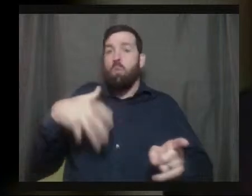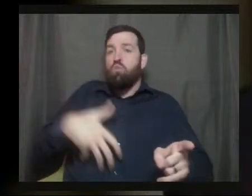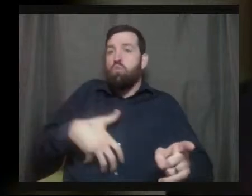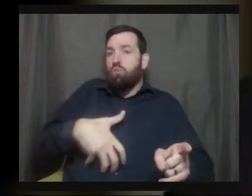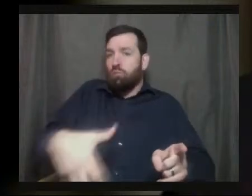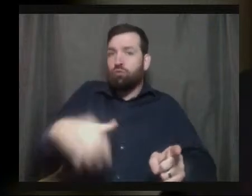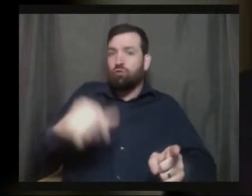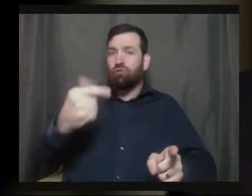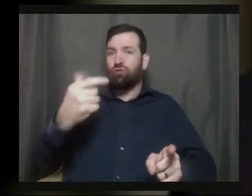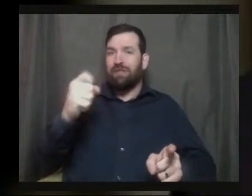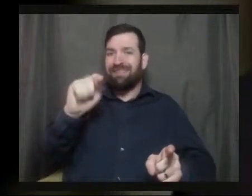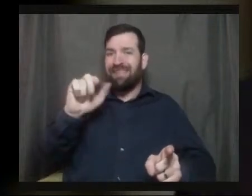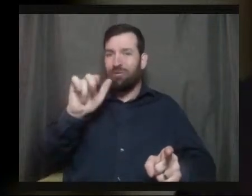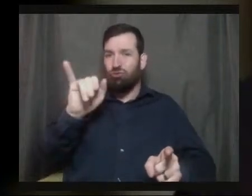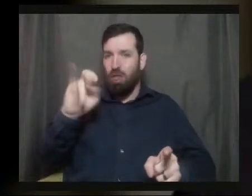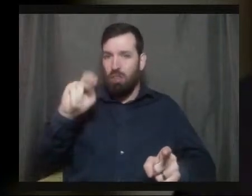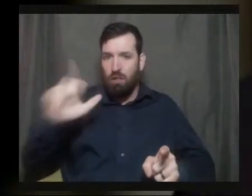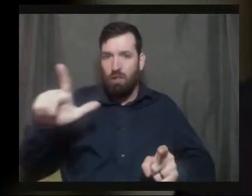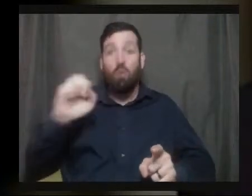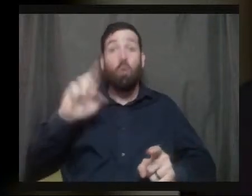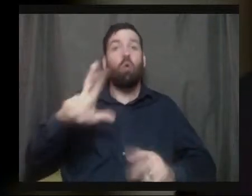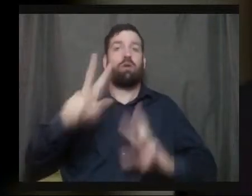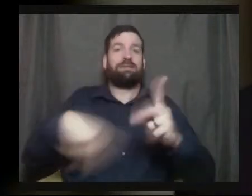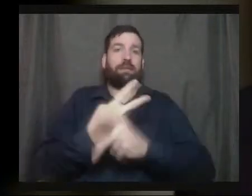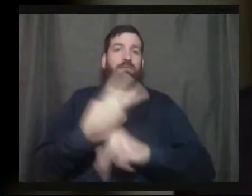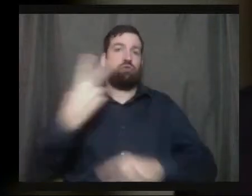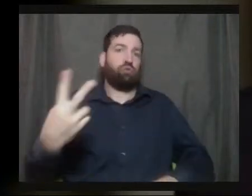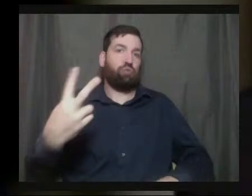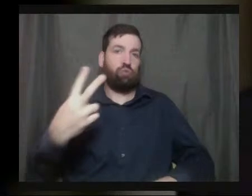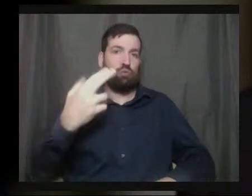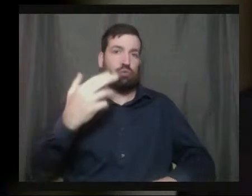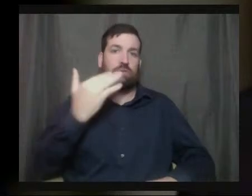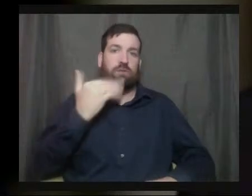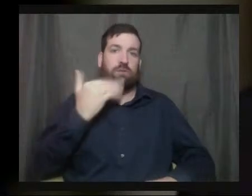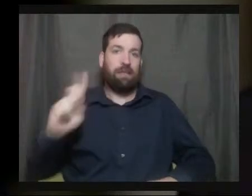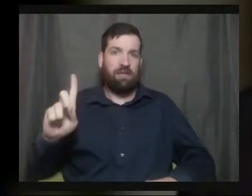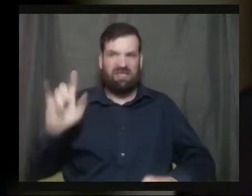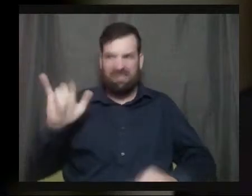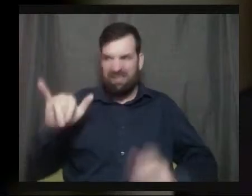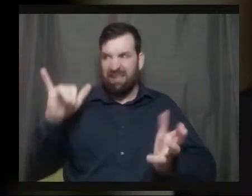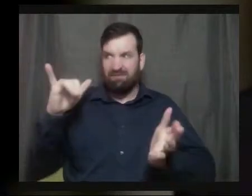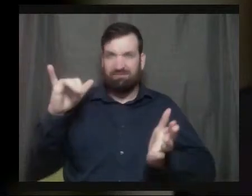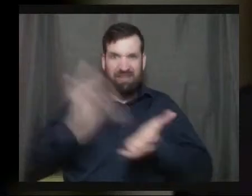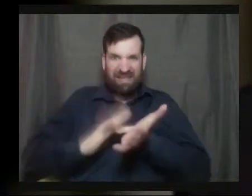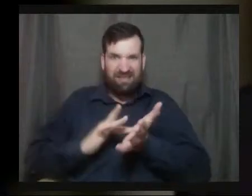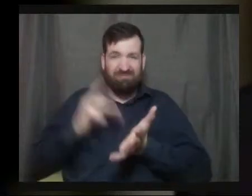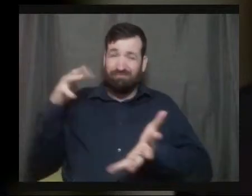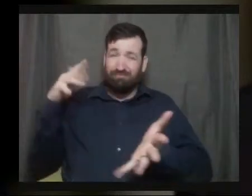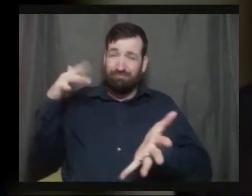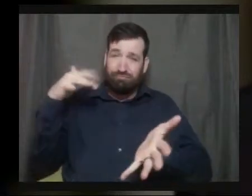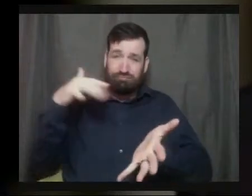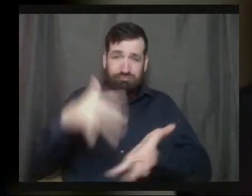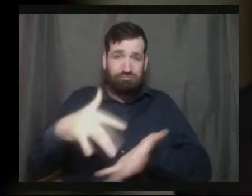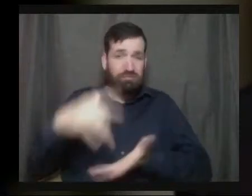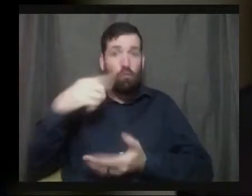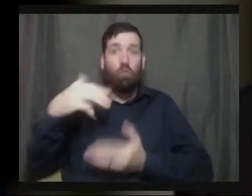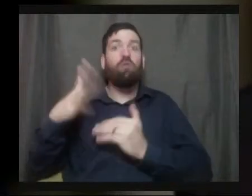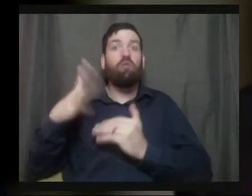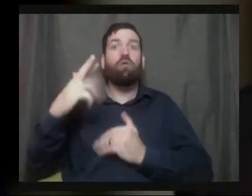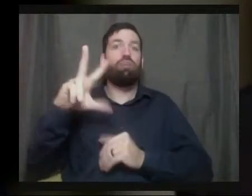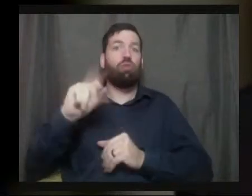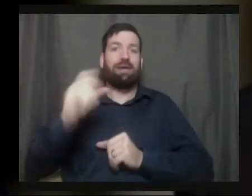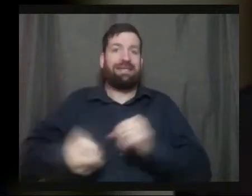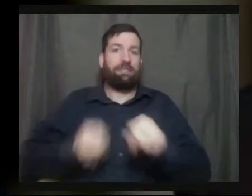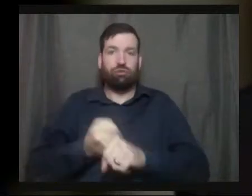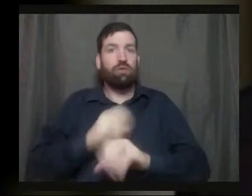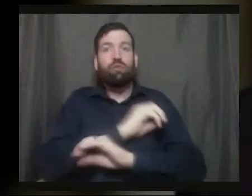2 diabetes. This drug has been studied in pregnancy for 30 plus years, and we've observed no increased